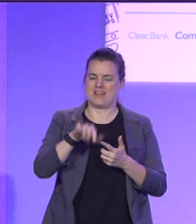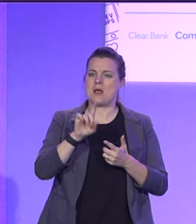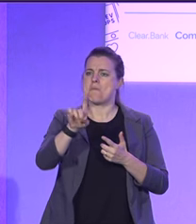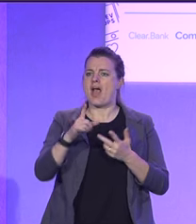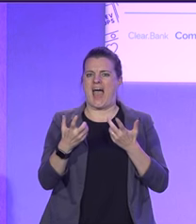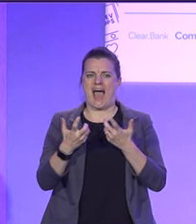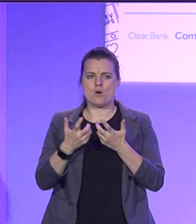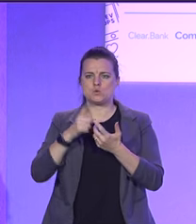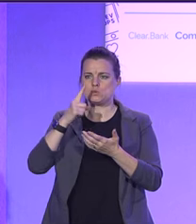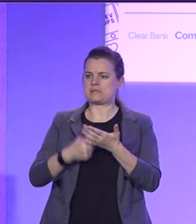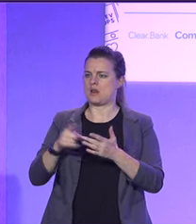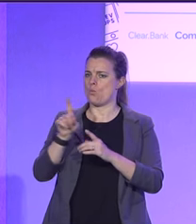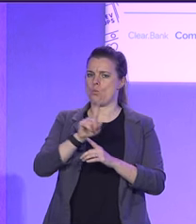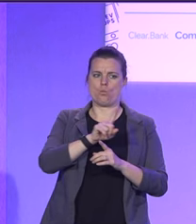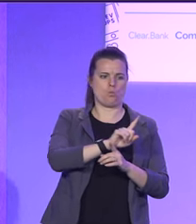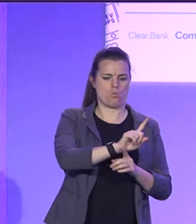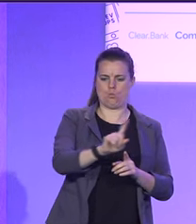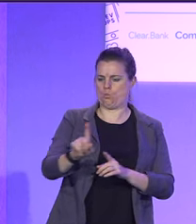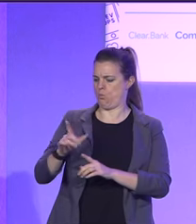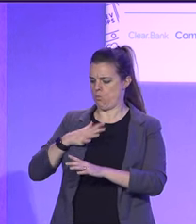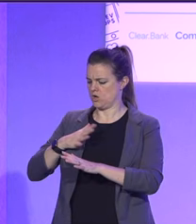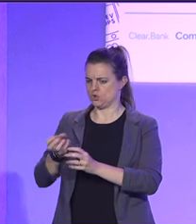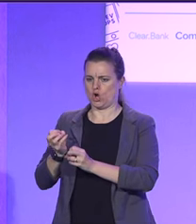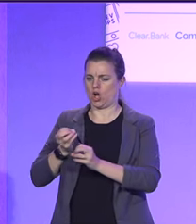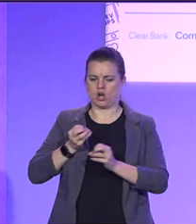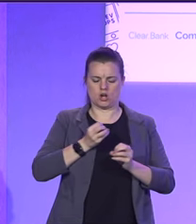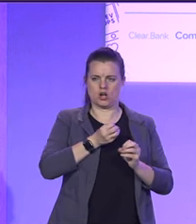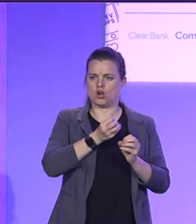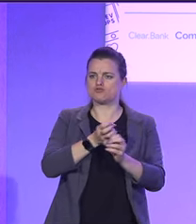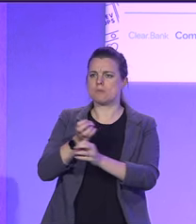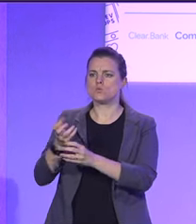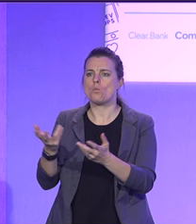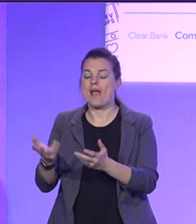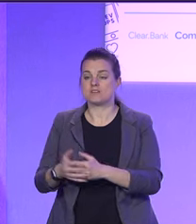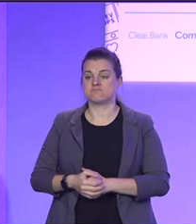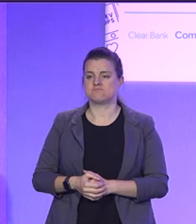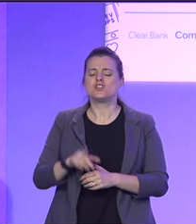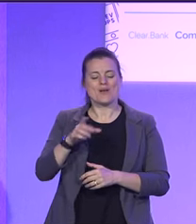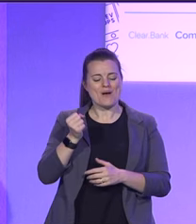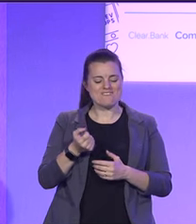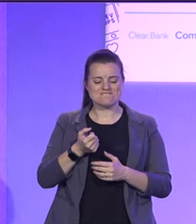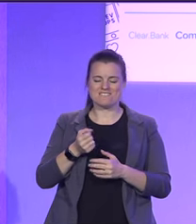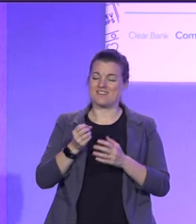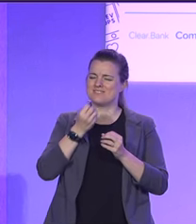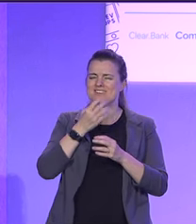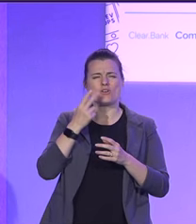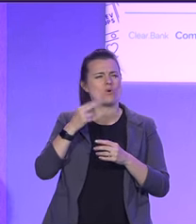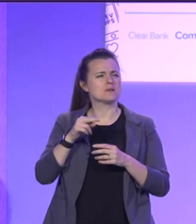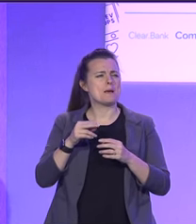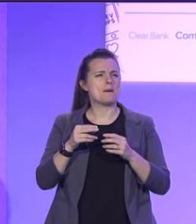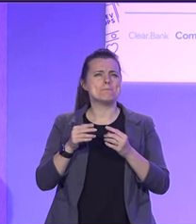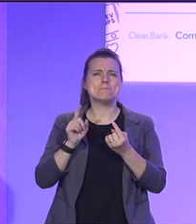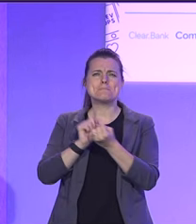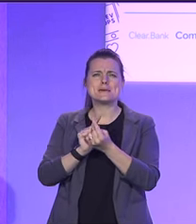lots of open source things out there. It's actually the London Java community have a cool program called Meet a Project or something, and they actually do round tables